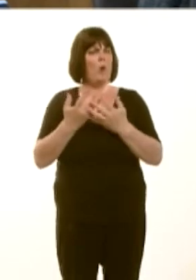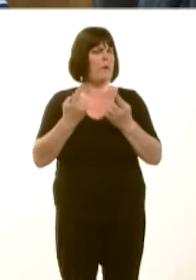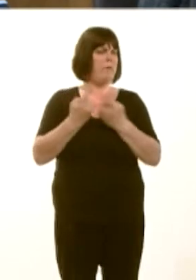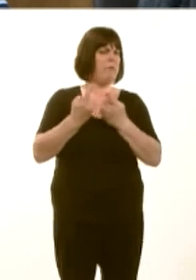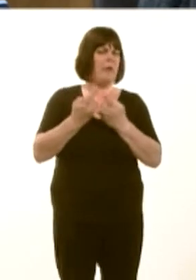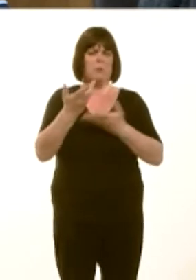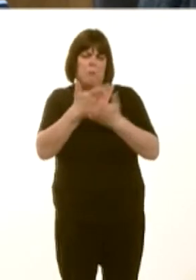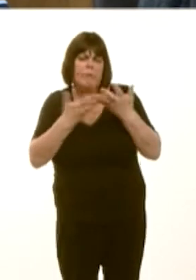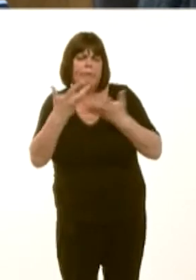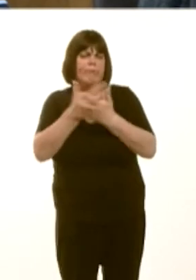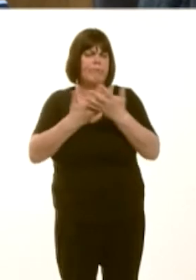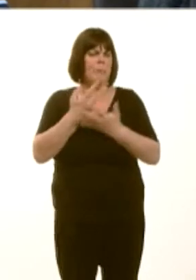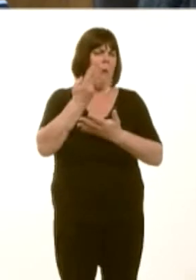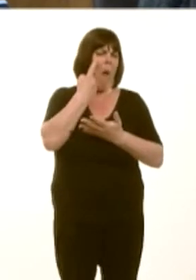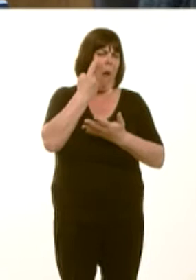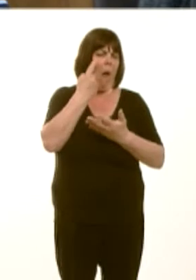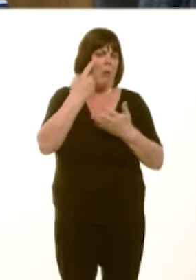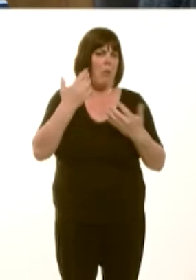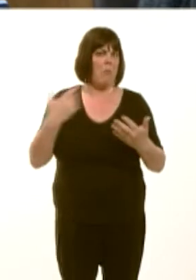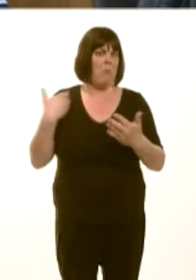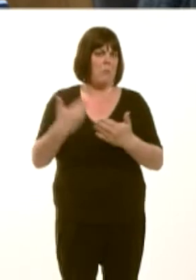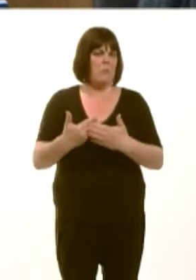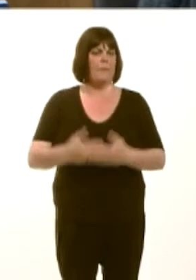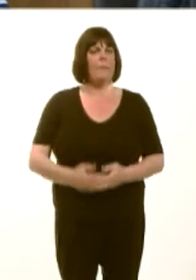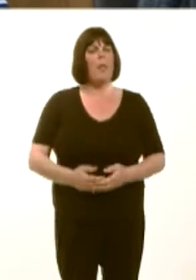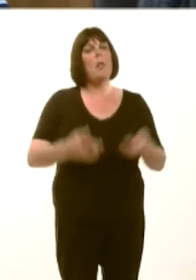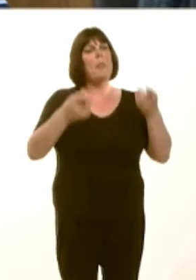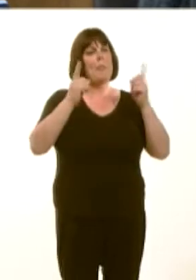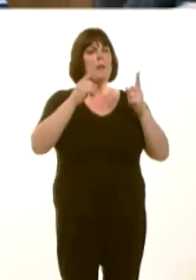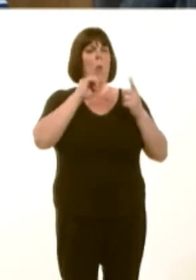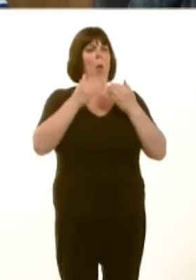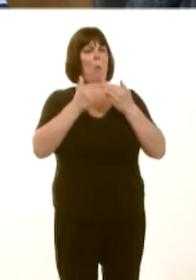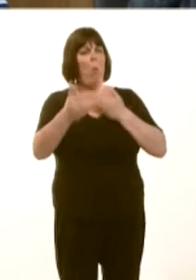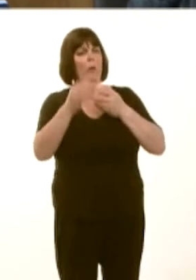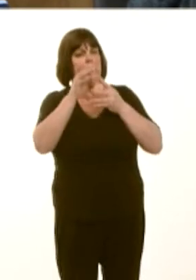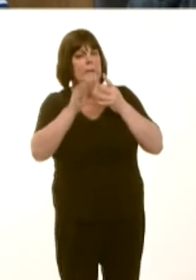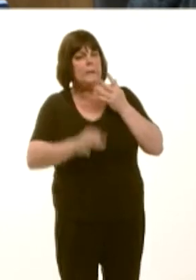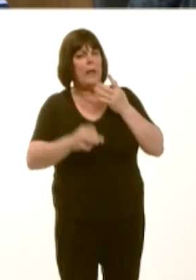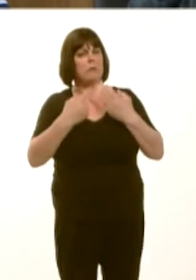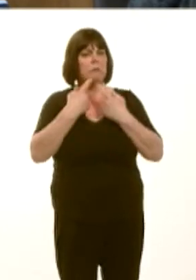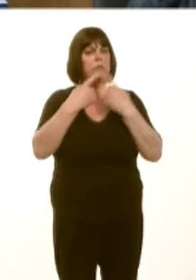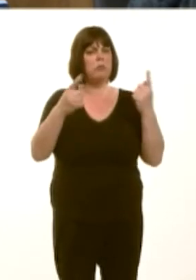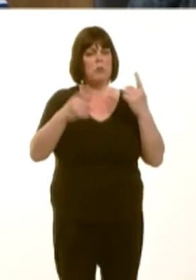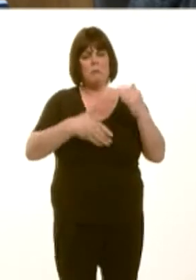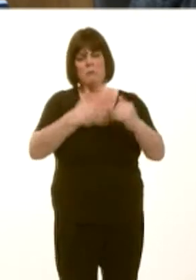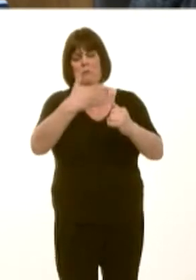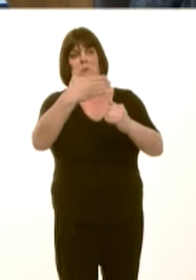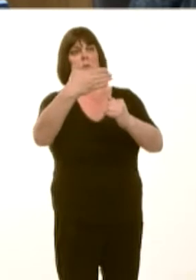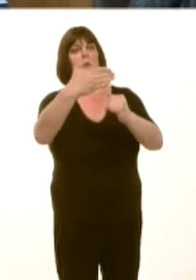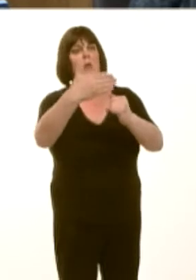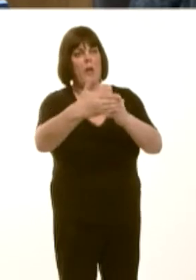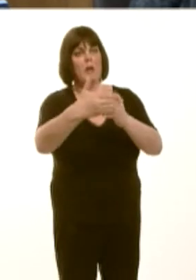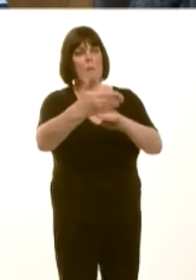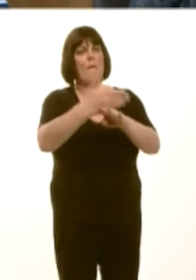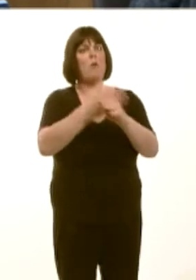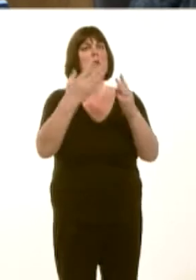as I said, the Minister will give you greater detail before the end of this term, but a number of issues are being considered